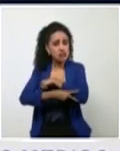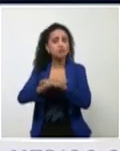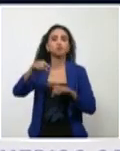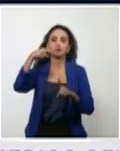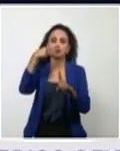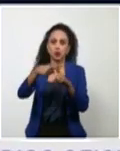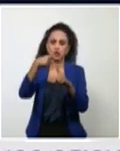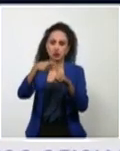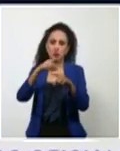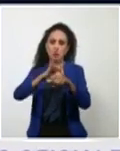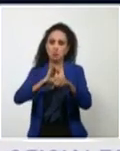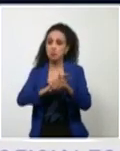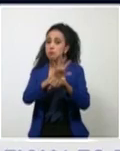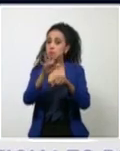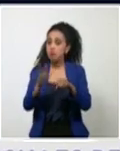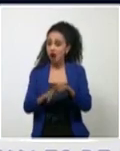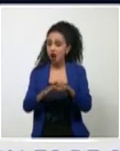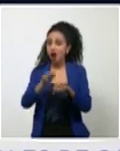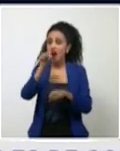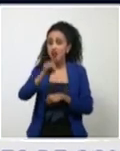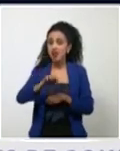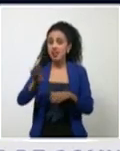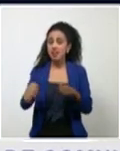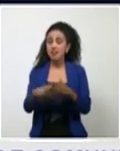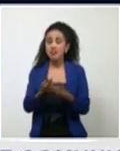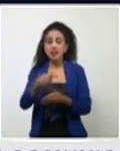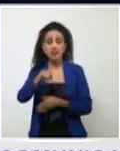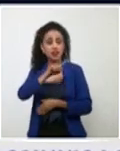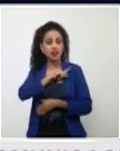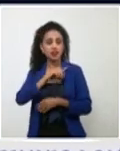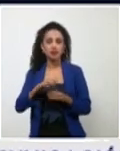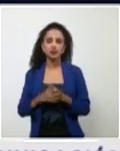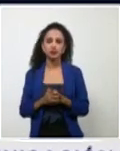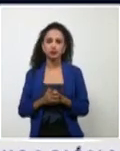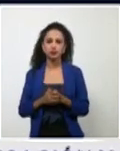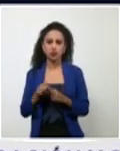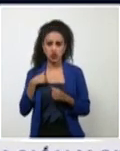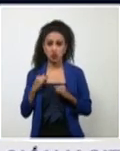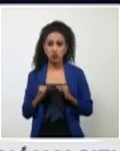have cases of COVID-19.